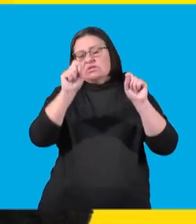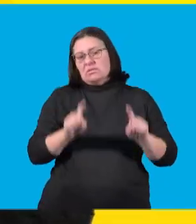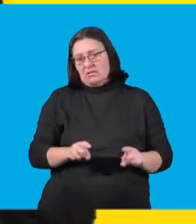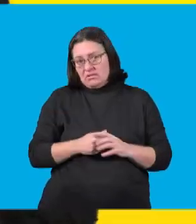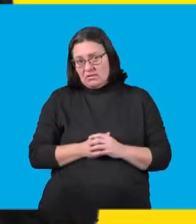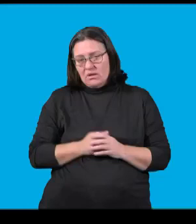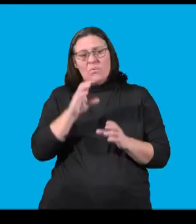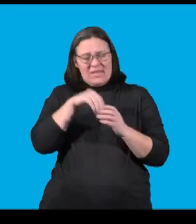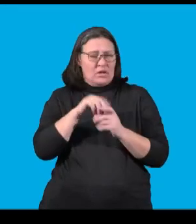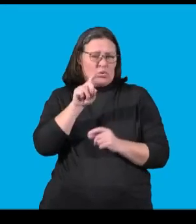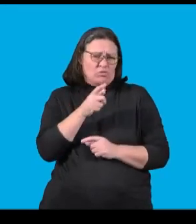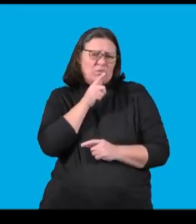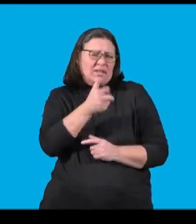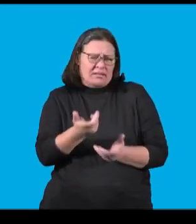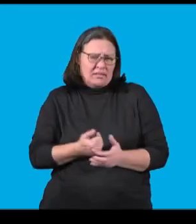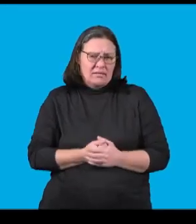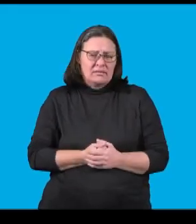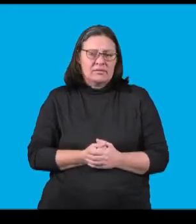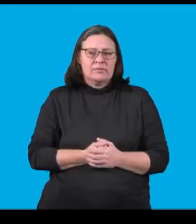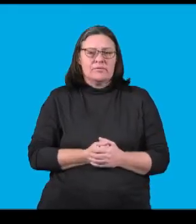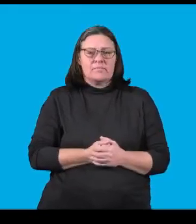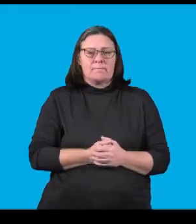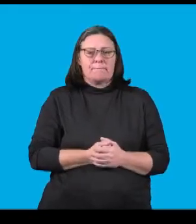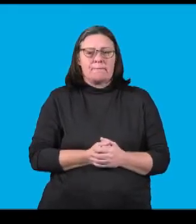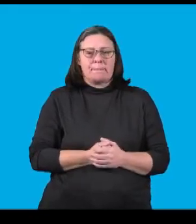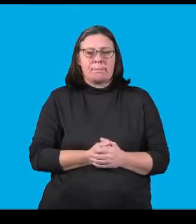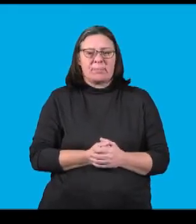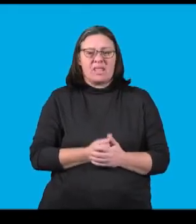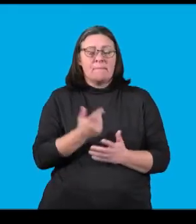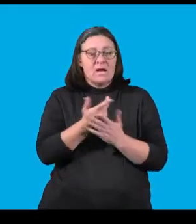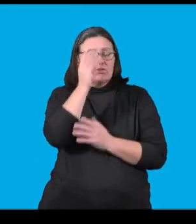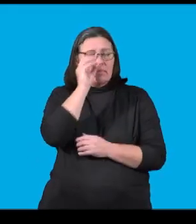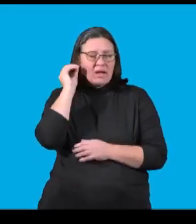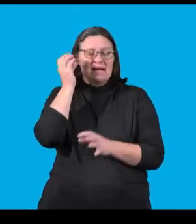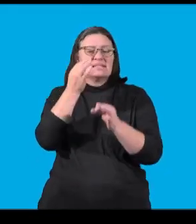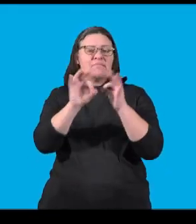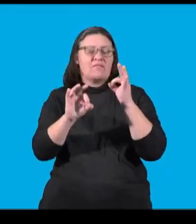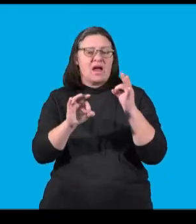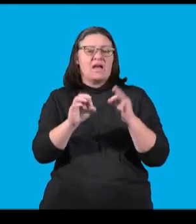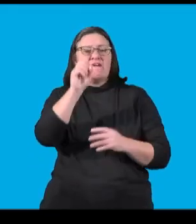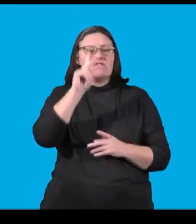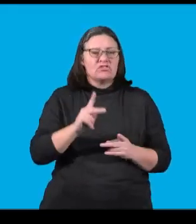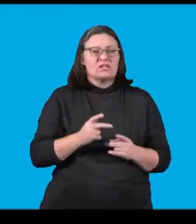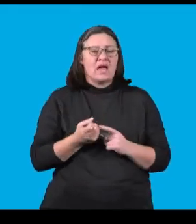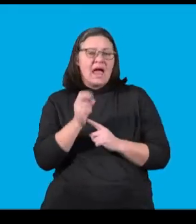use first principles in the question, okay? All right, so we need to remember how to